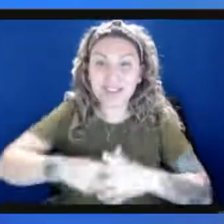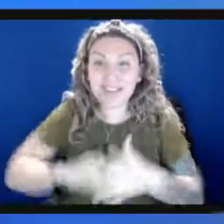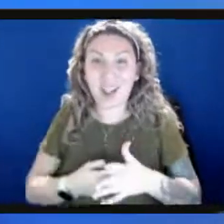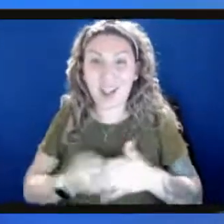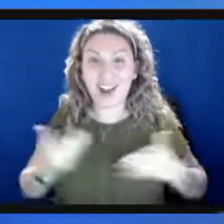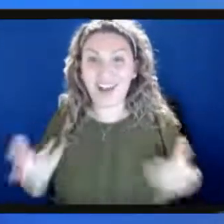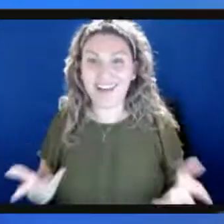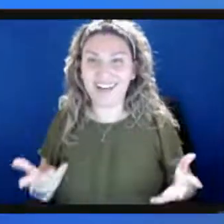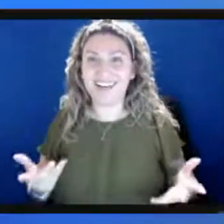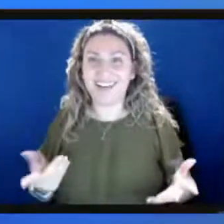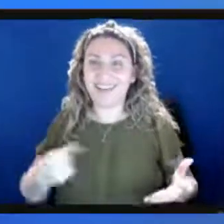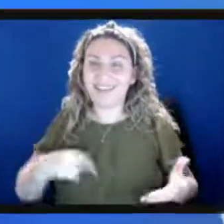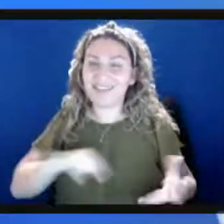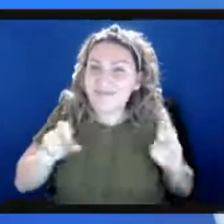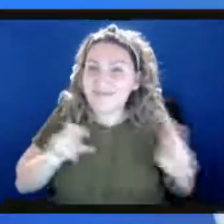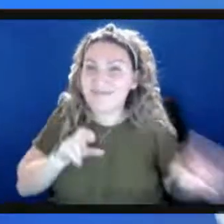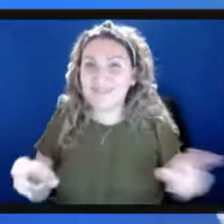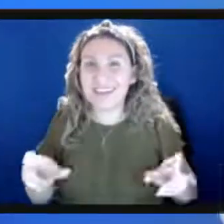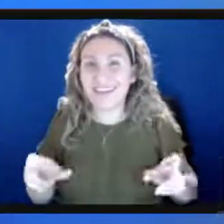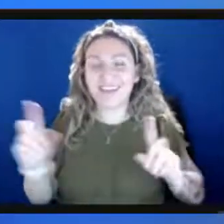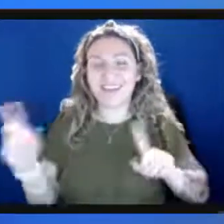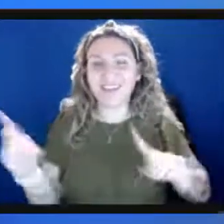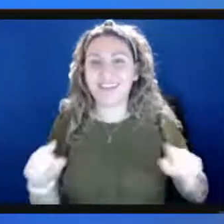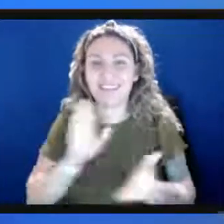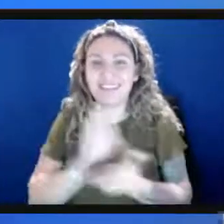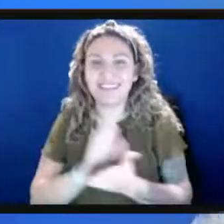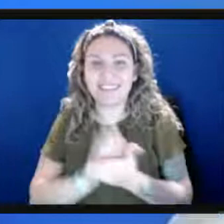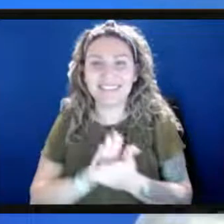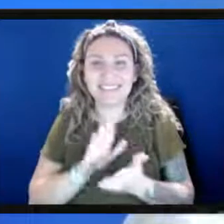going to be going to school. Kids are going.